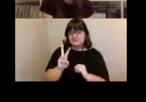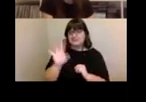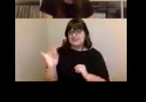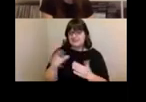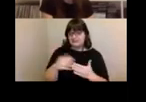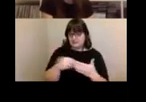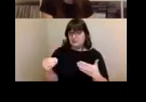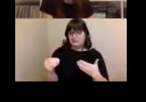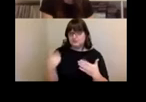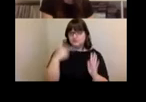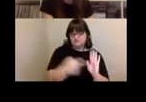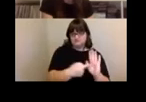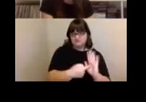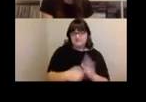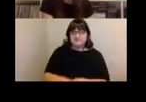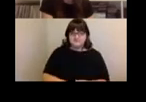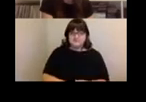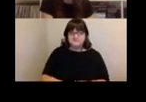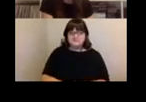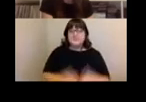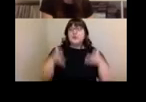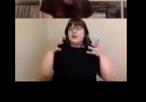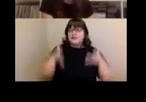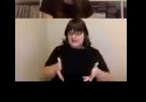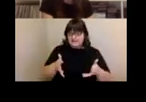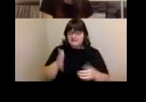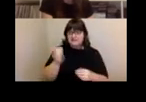$92,968 in expenses. So that leaves us with